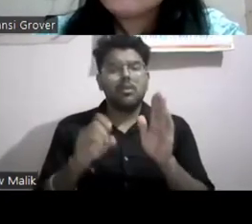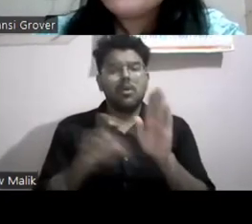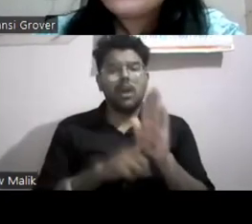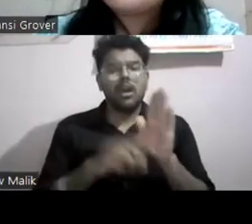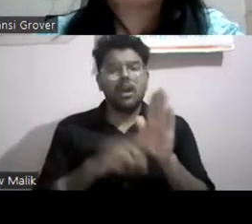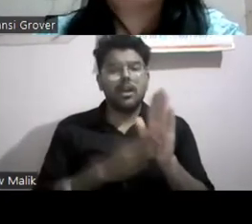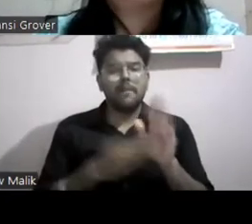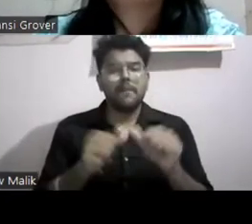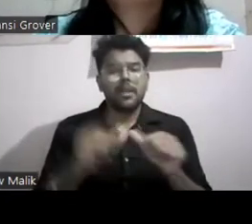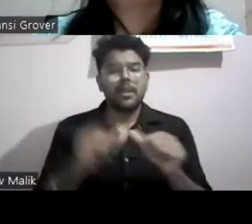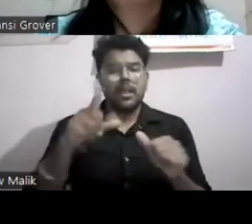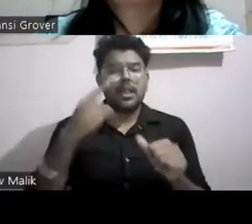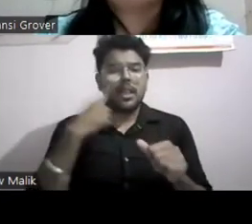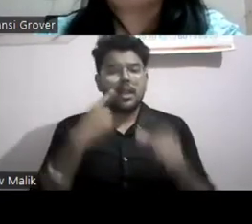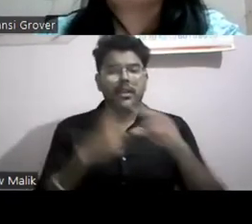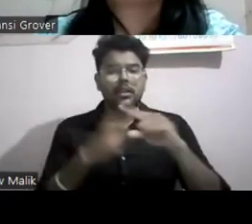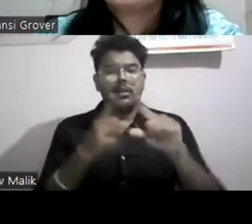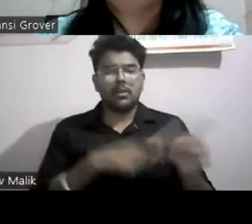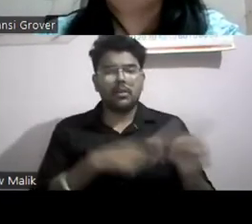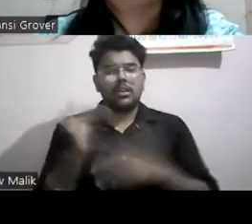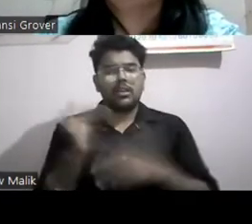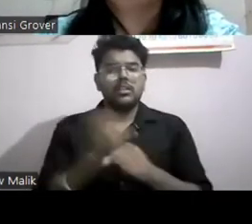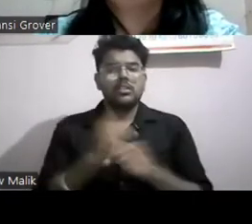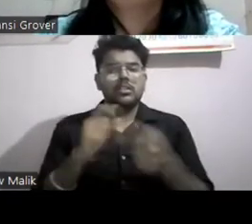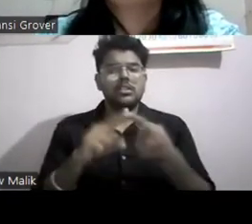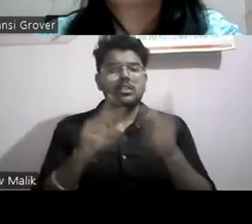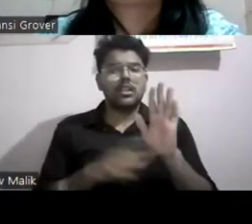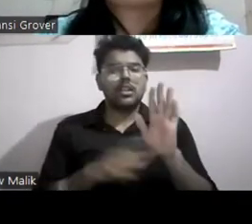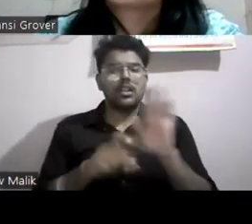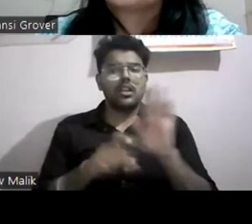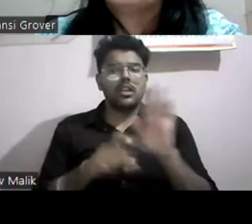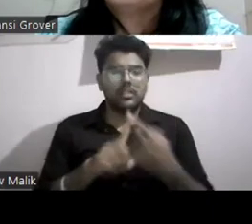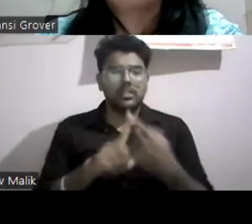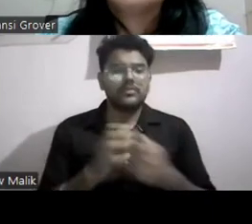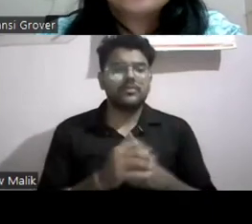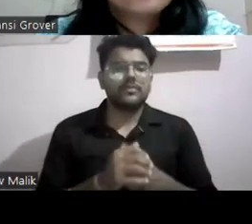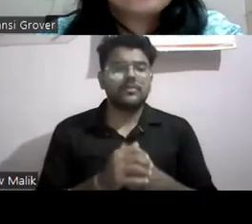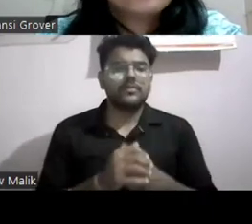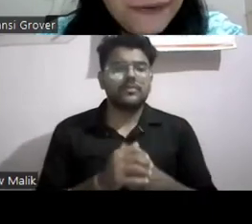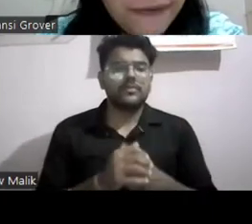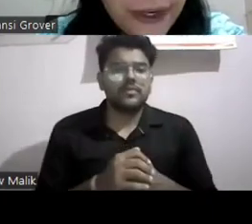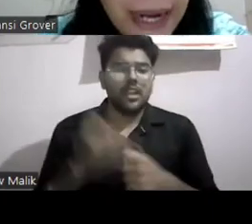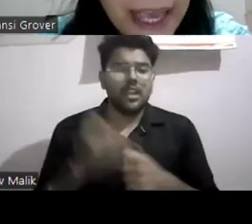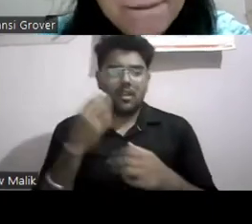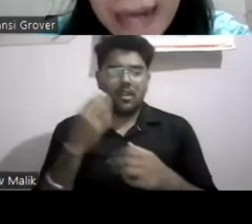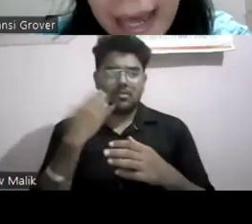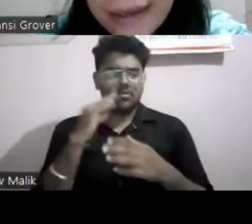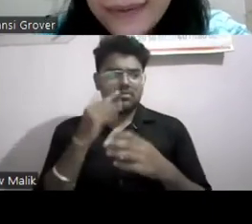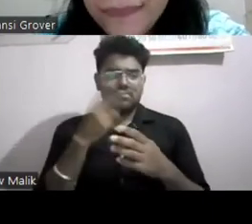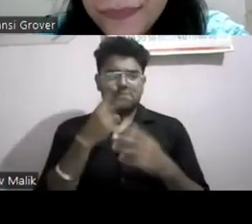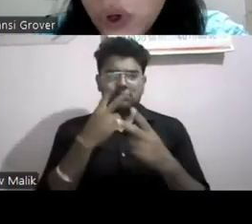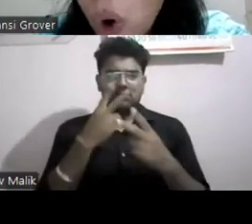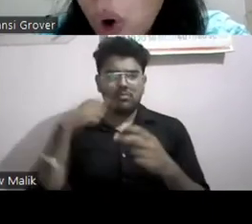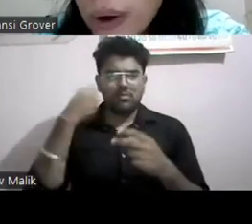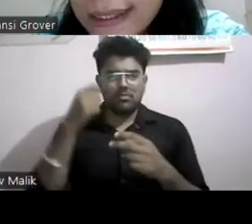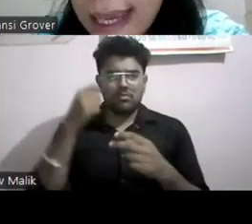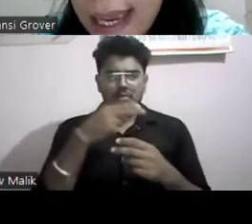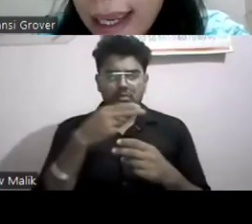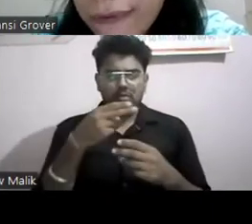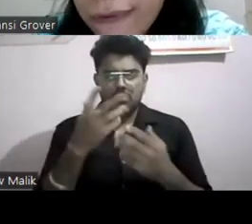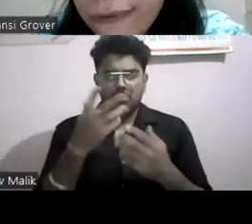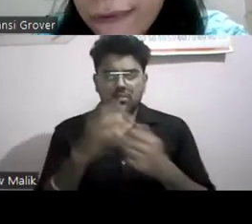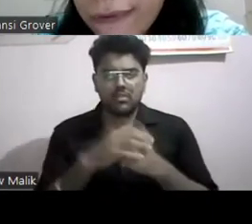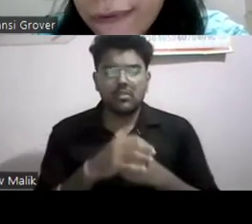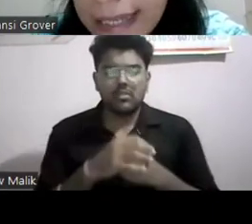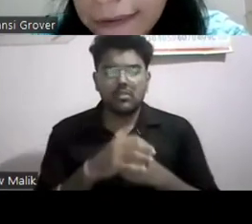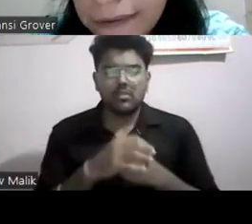when we go back to, say, for example, if we look at a film like Black, or say,